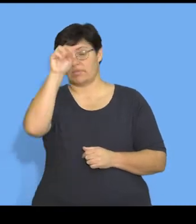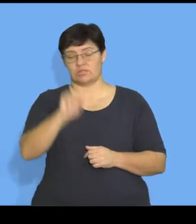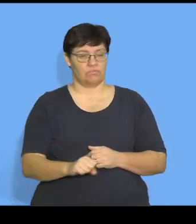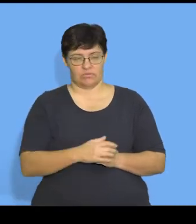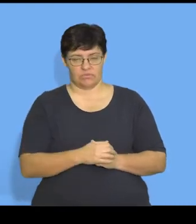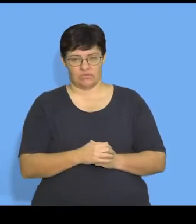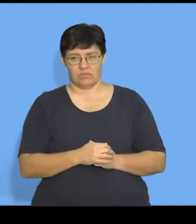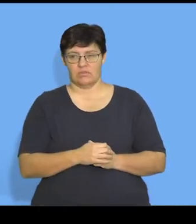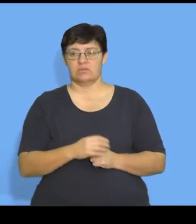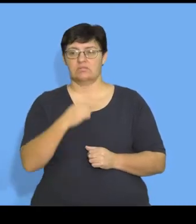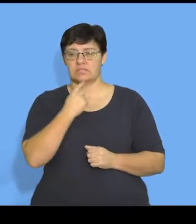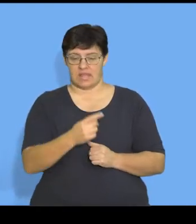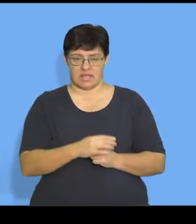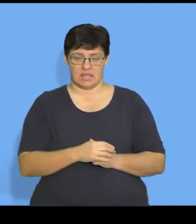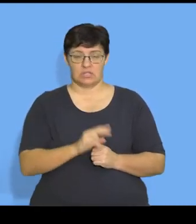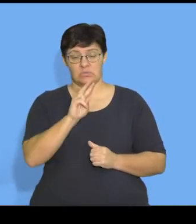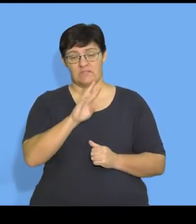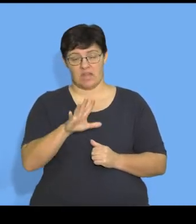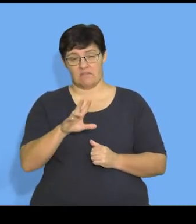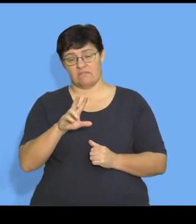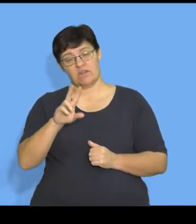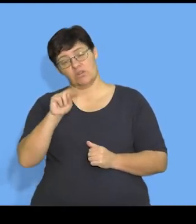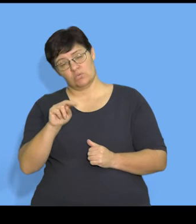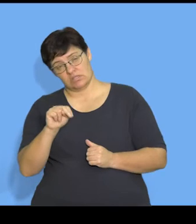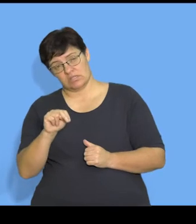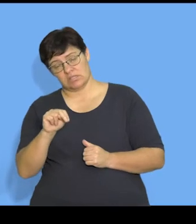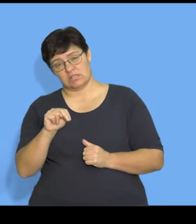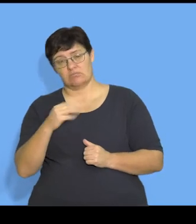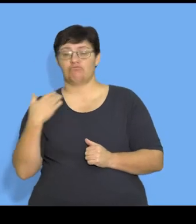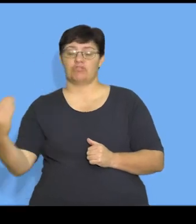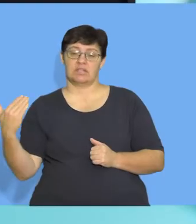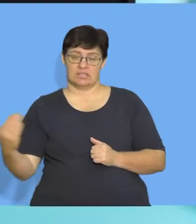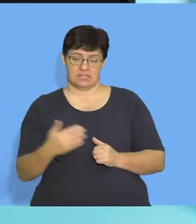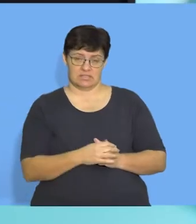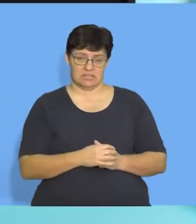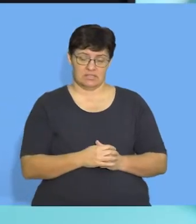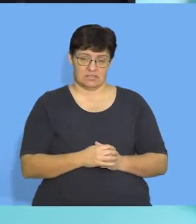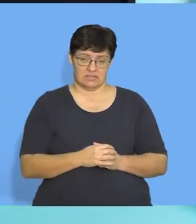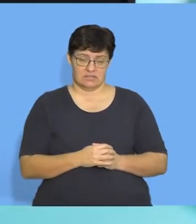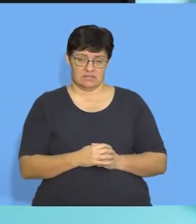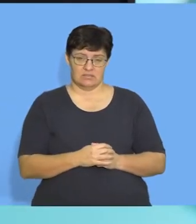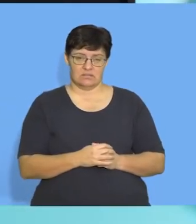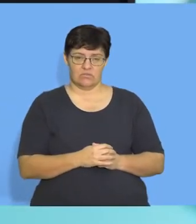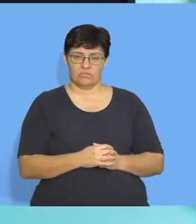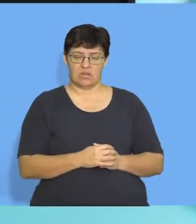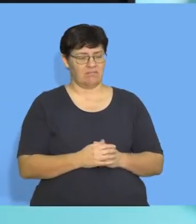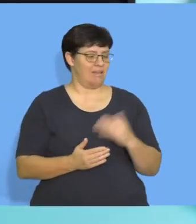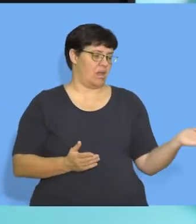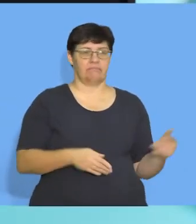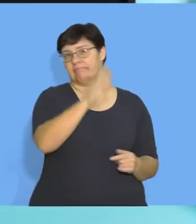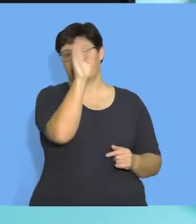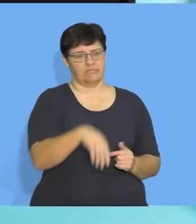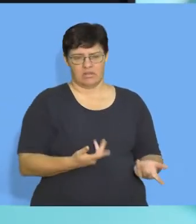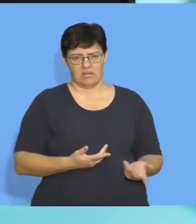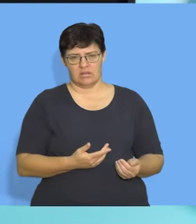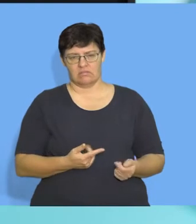simply going to the right. So draw it to the right. Don't draw it in any other direction and tell your